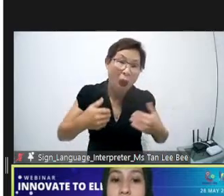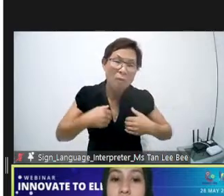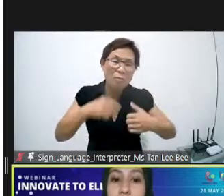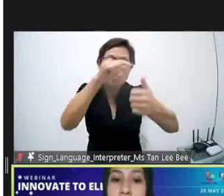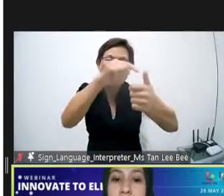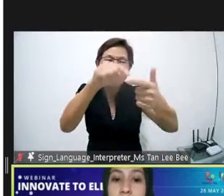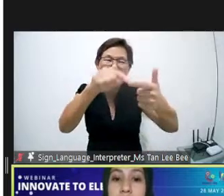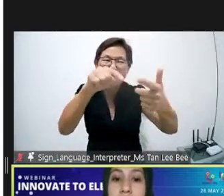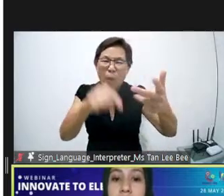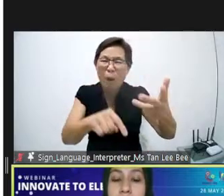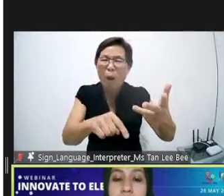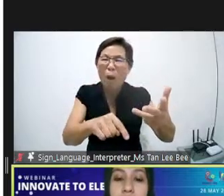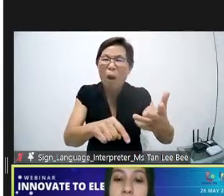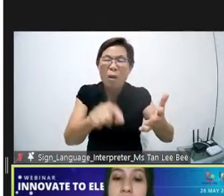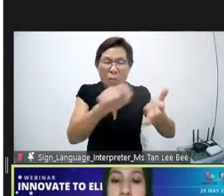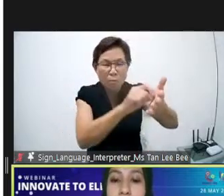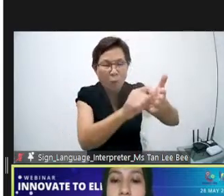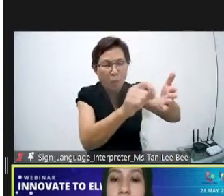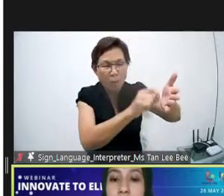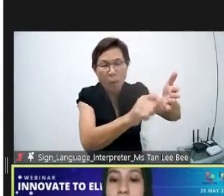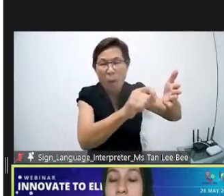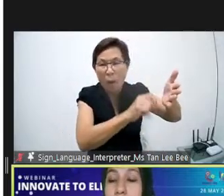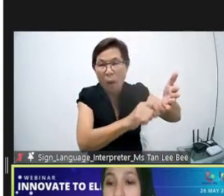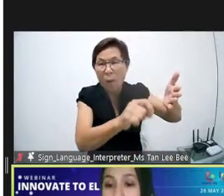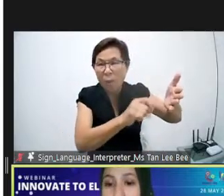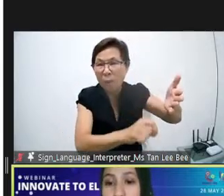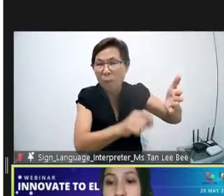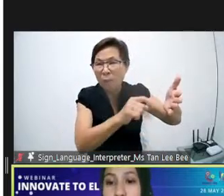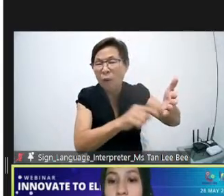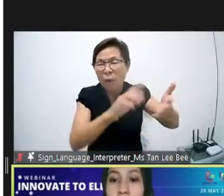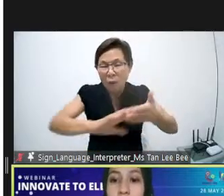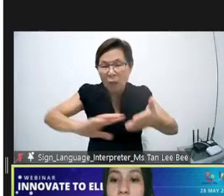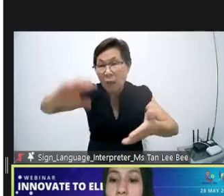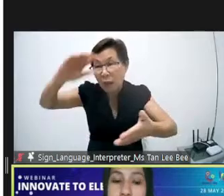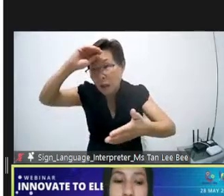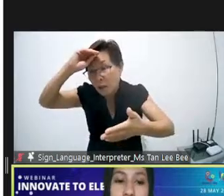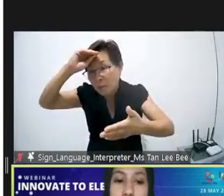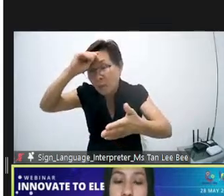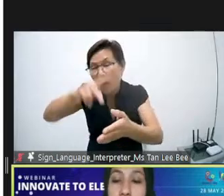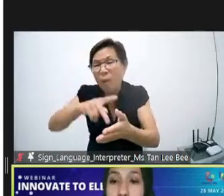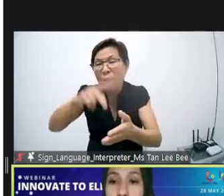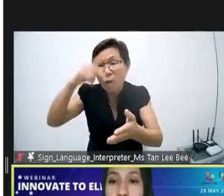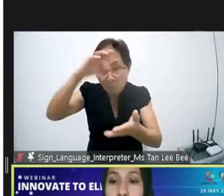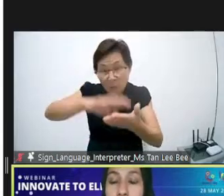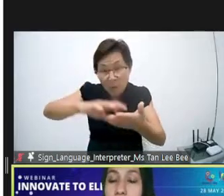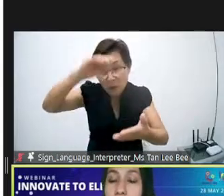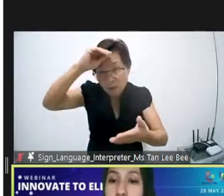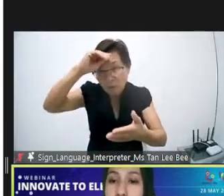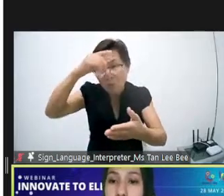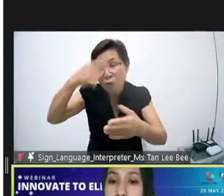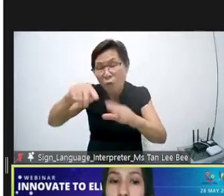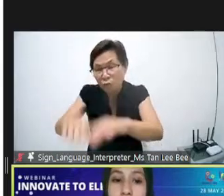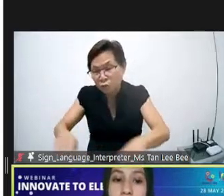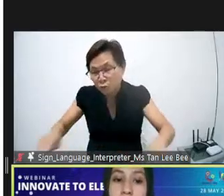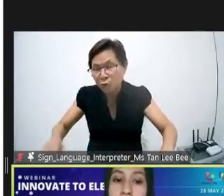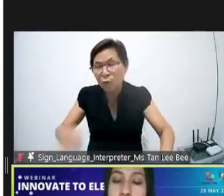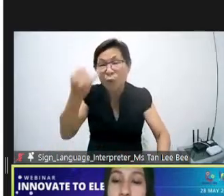menus with content I have adjusted to the learning profile of children with